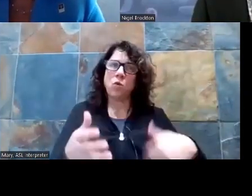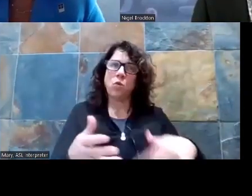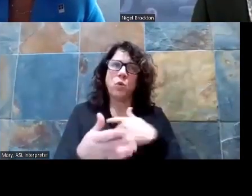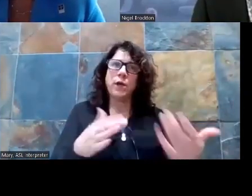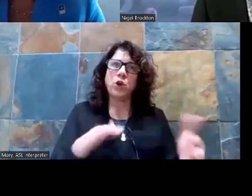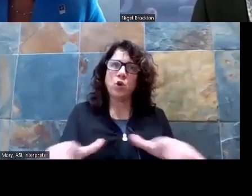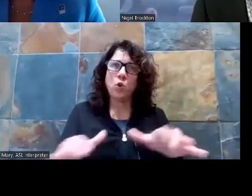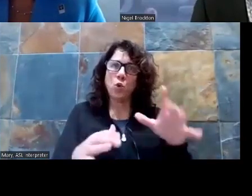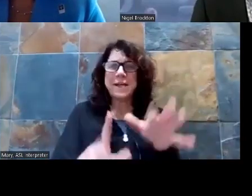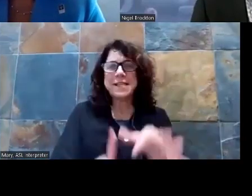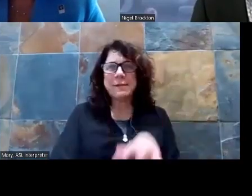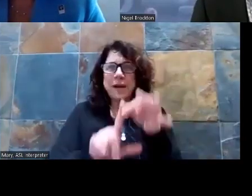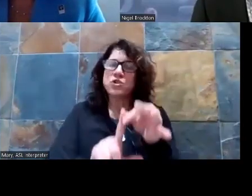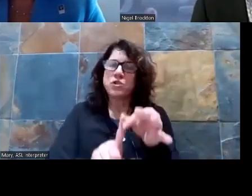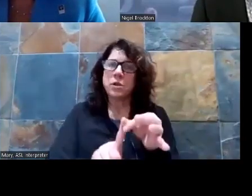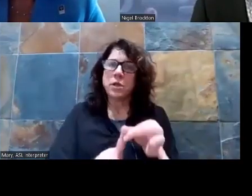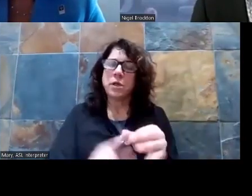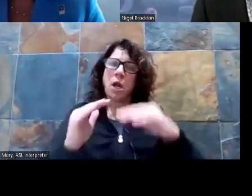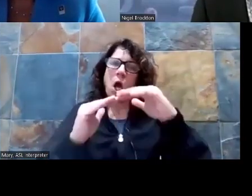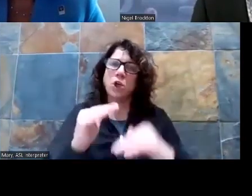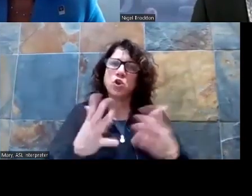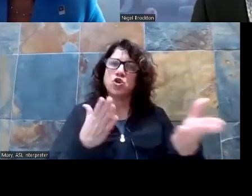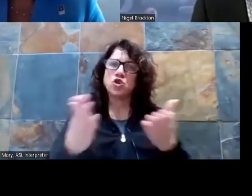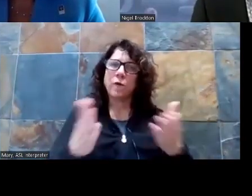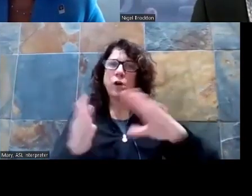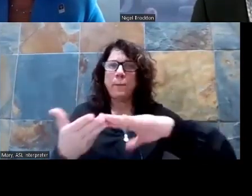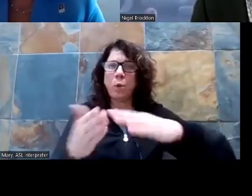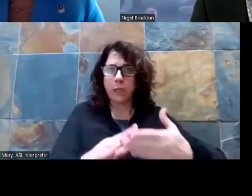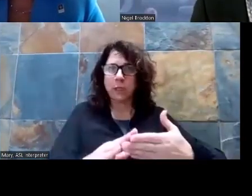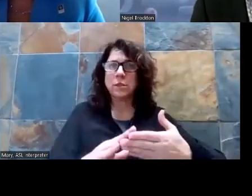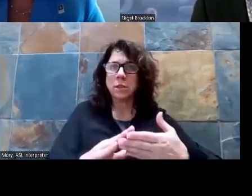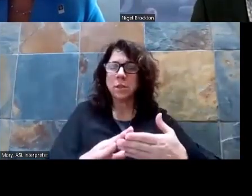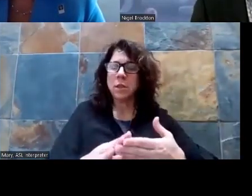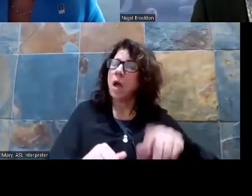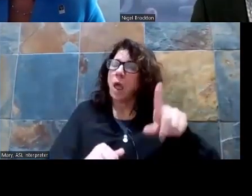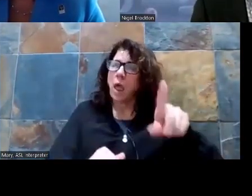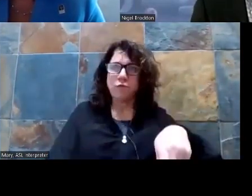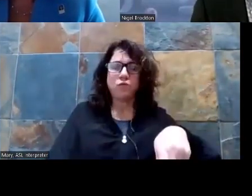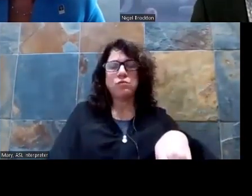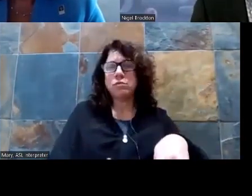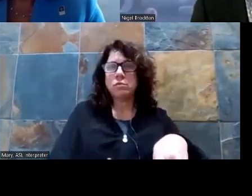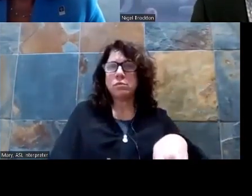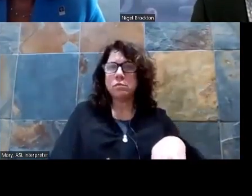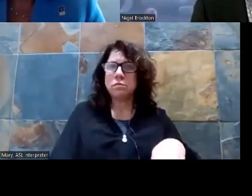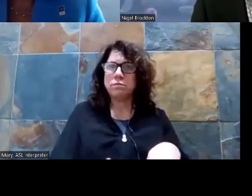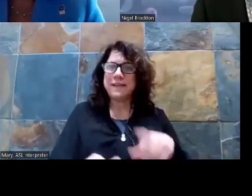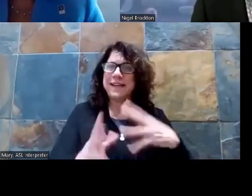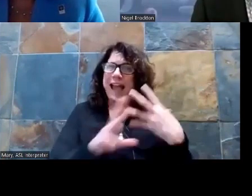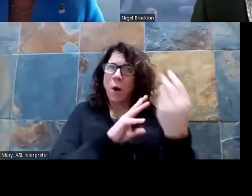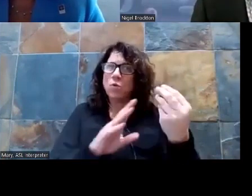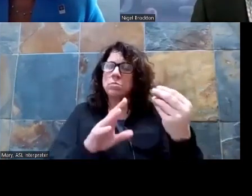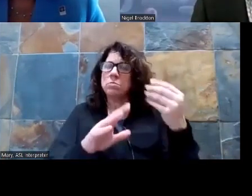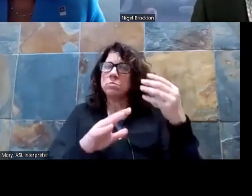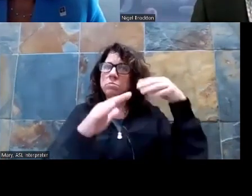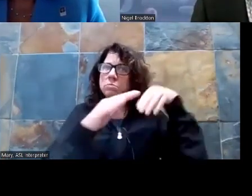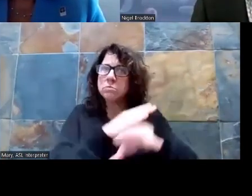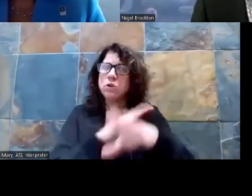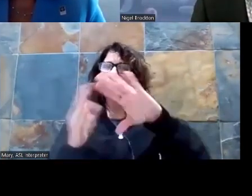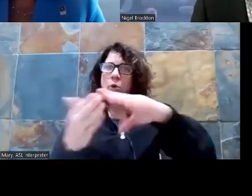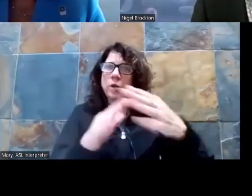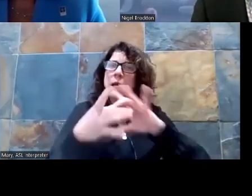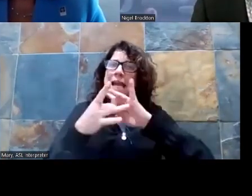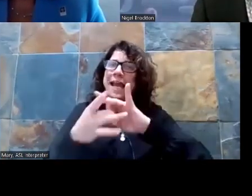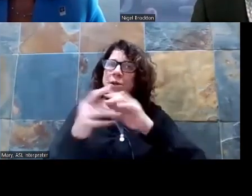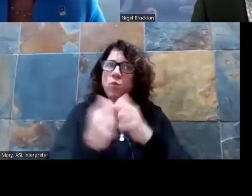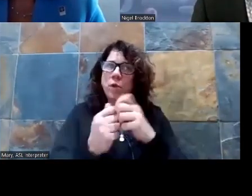because especially in underserved communities, you have to be in the community, connect with